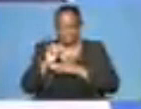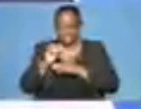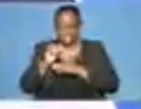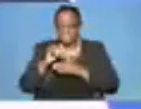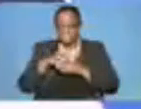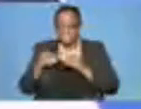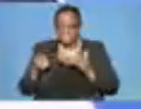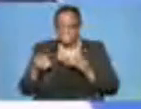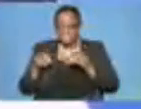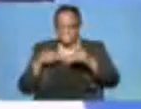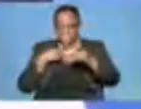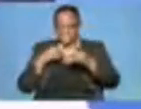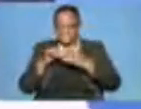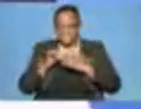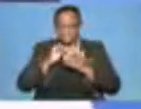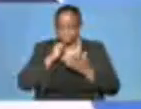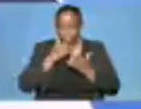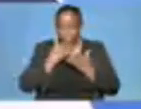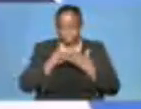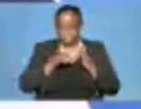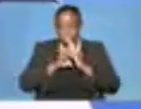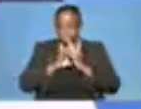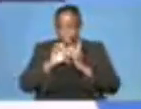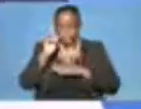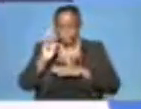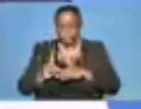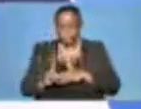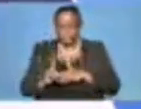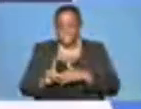decriminalization that people look at, it still comes to the point that